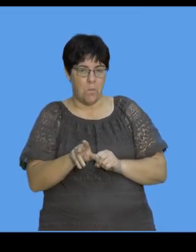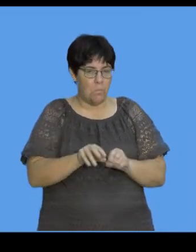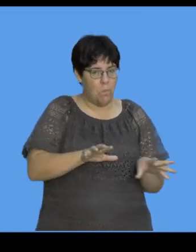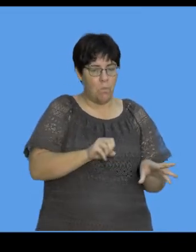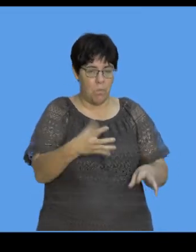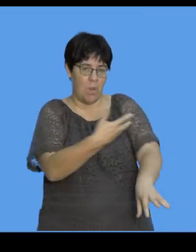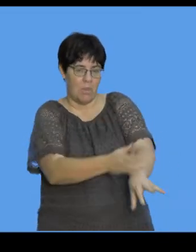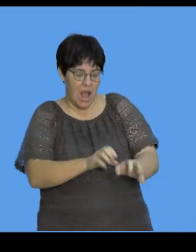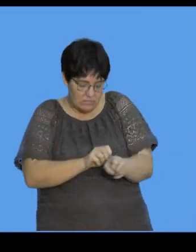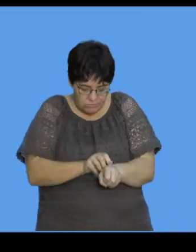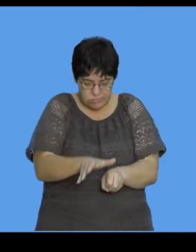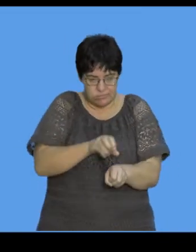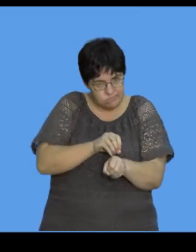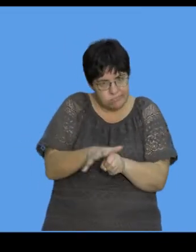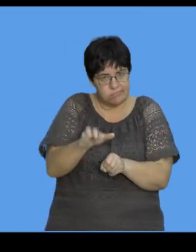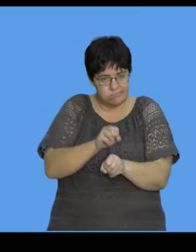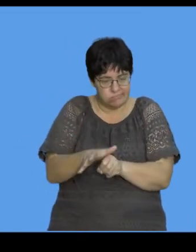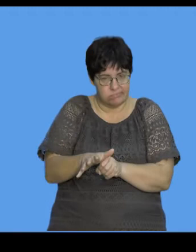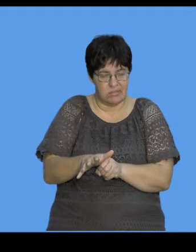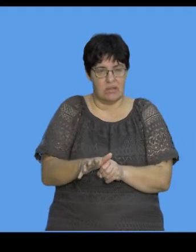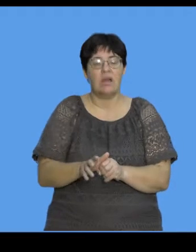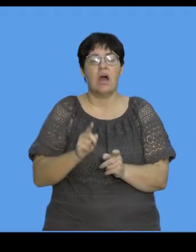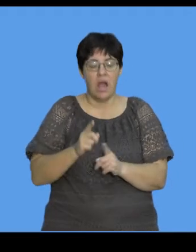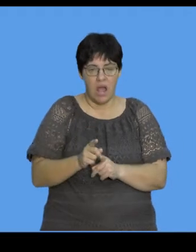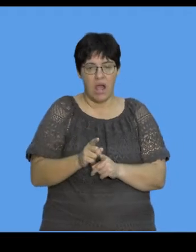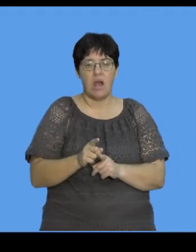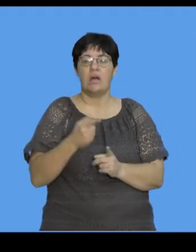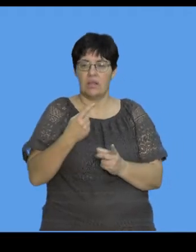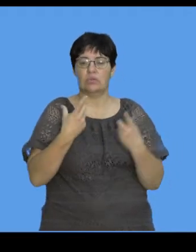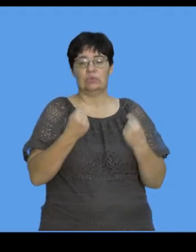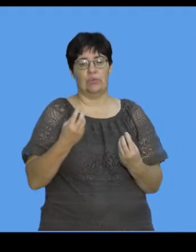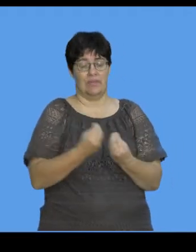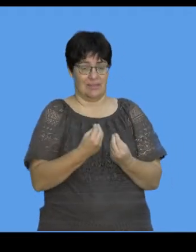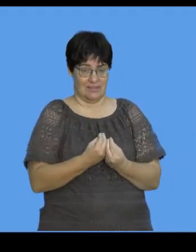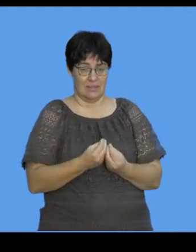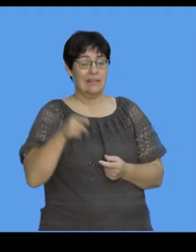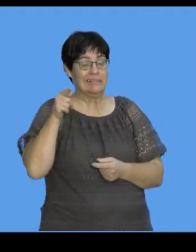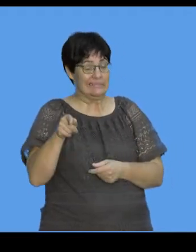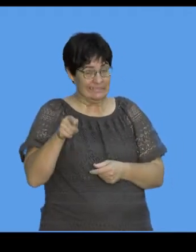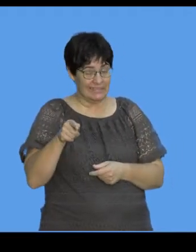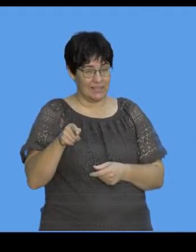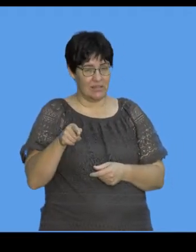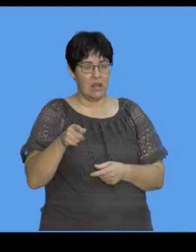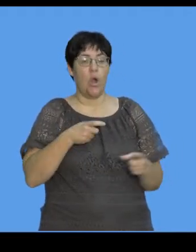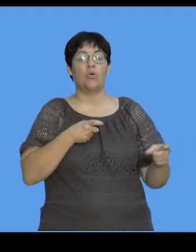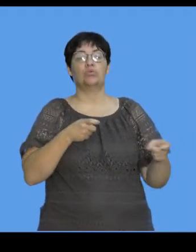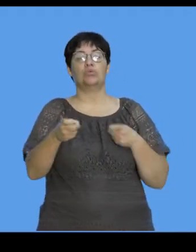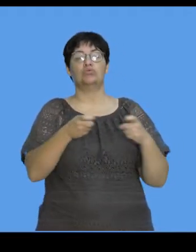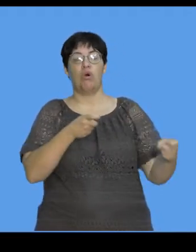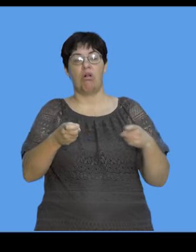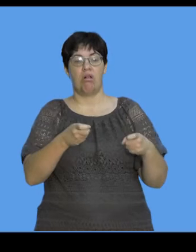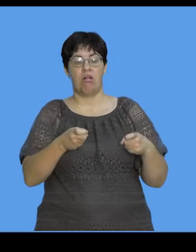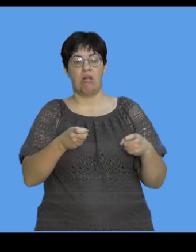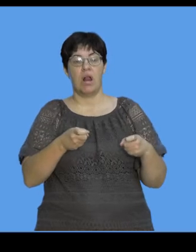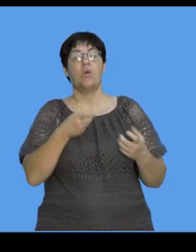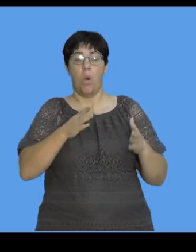into your blood, and it goes into your blood, and hormones do things. This is called, it controls how fast